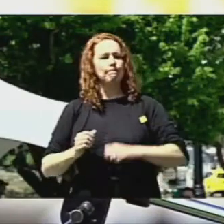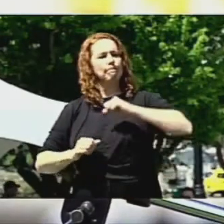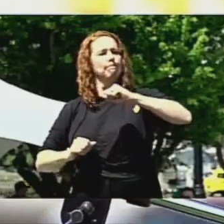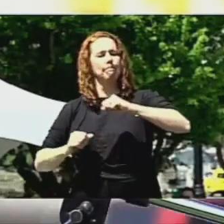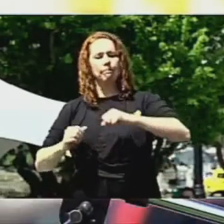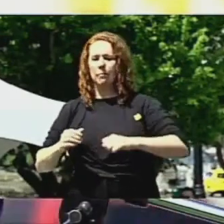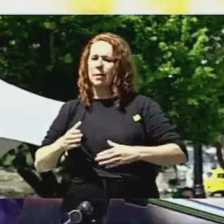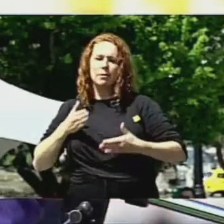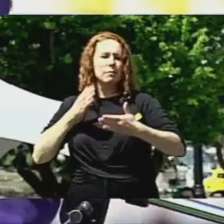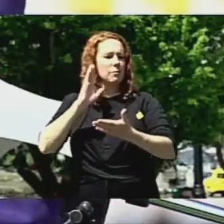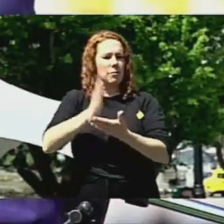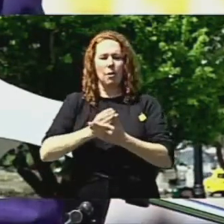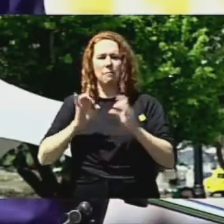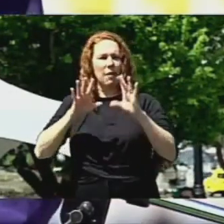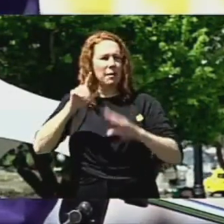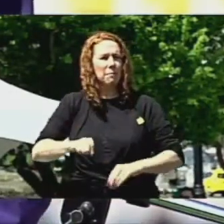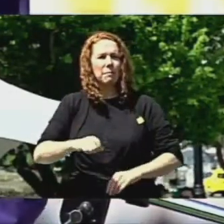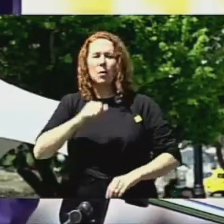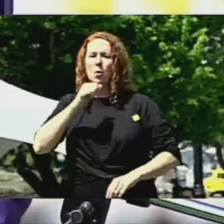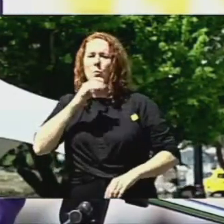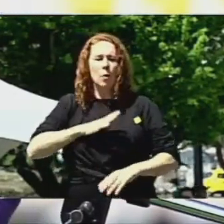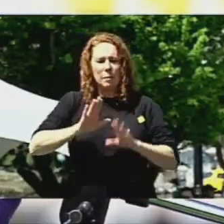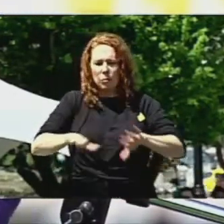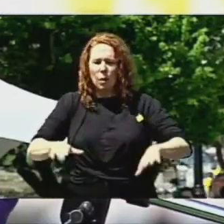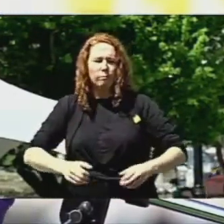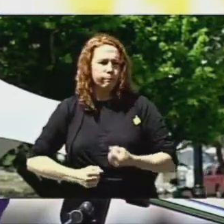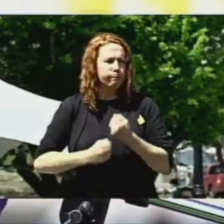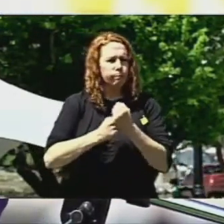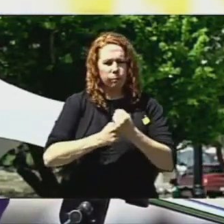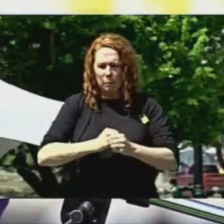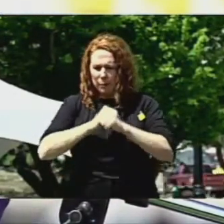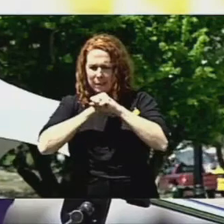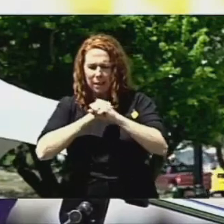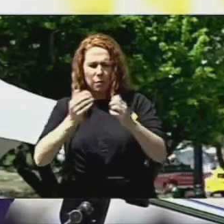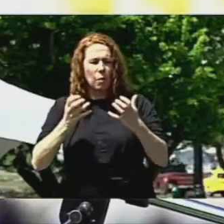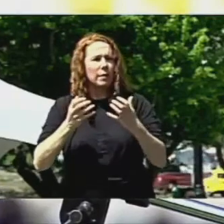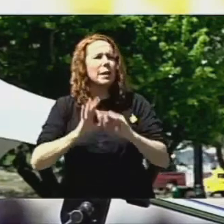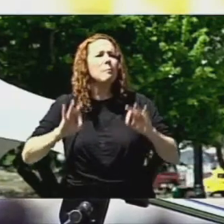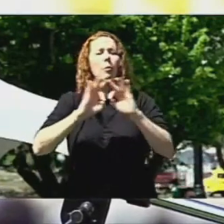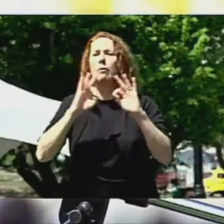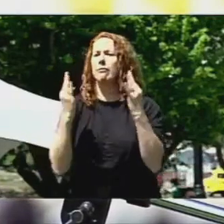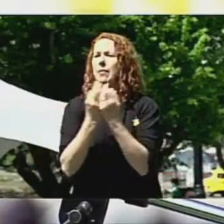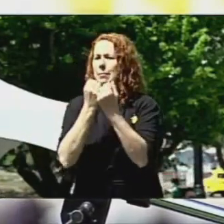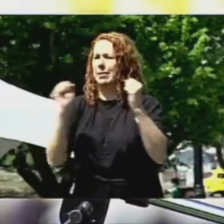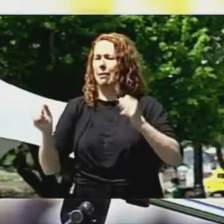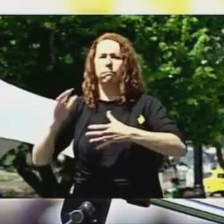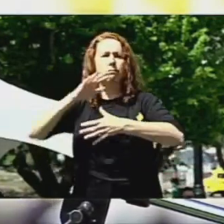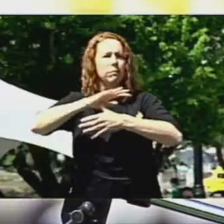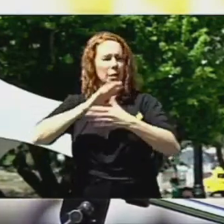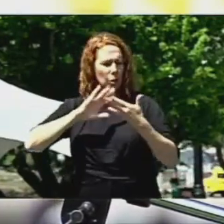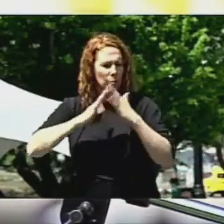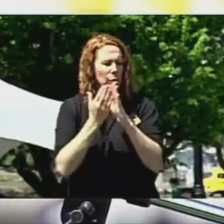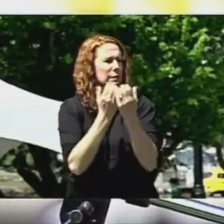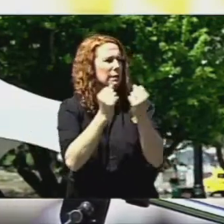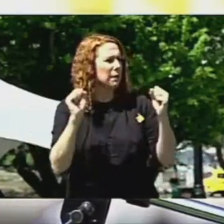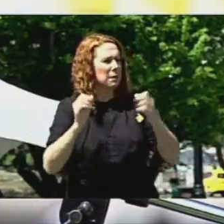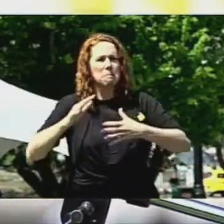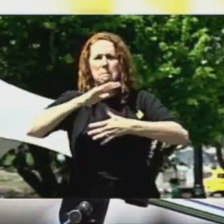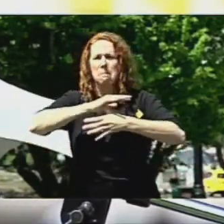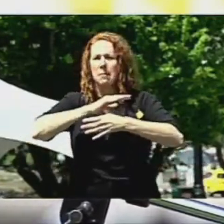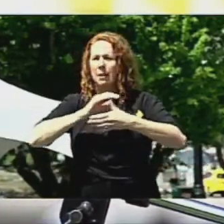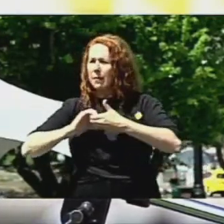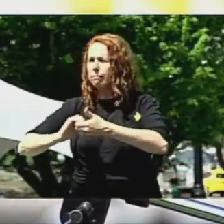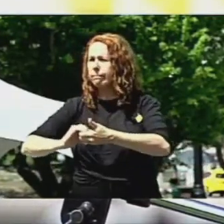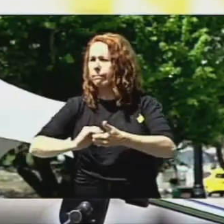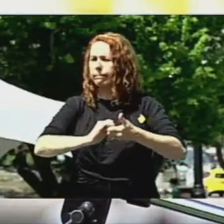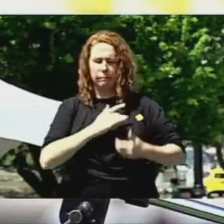in partnership with women and children, making sure that families are safe, that people are safe in our communities. It unites us in